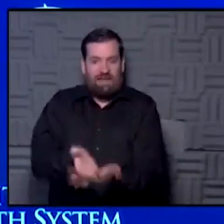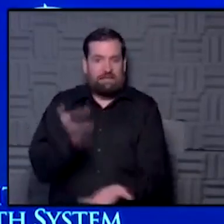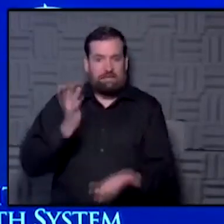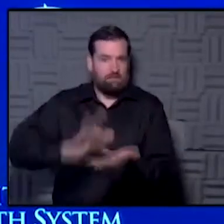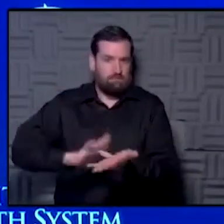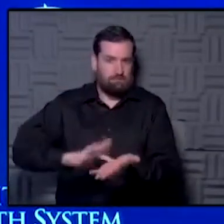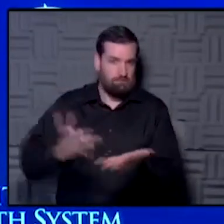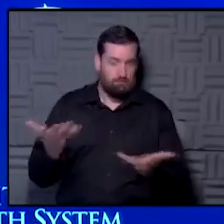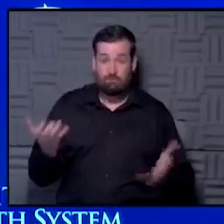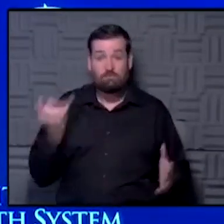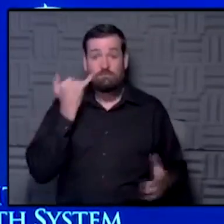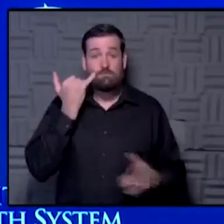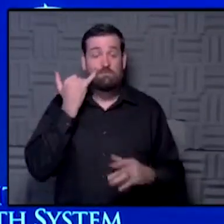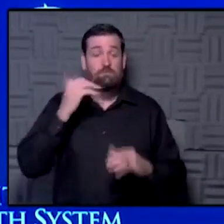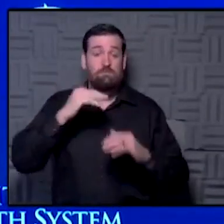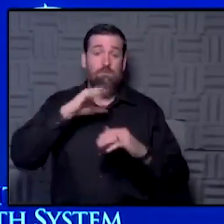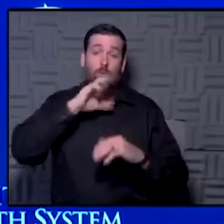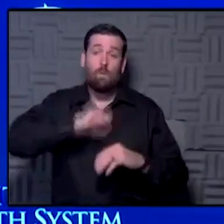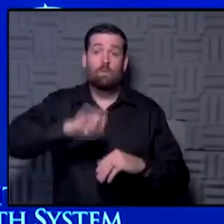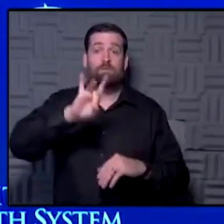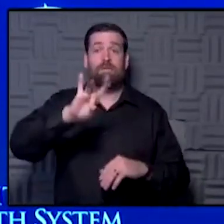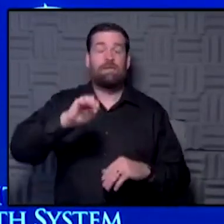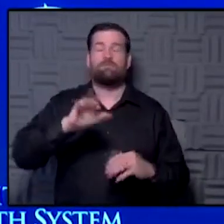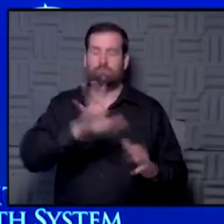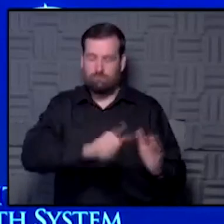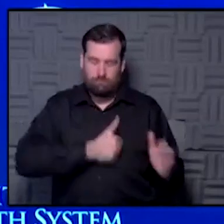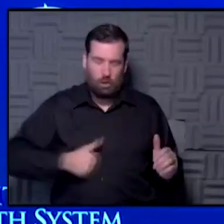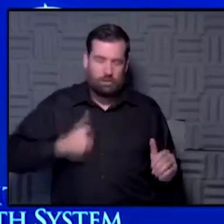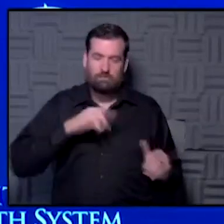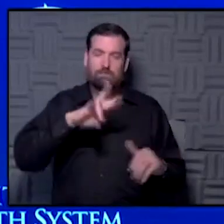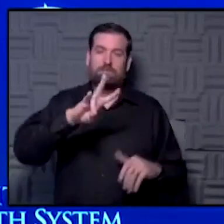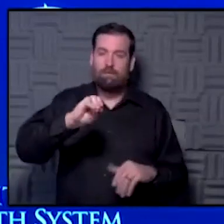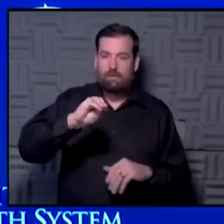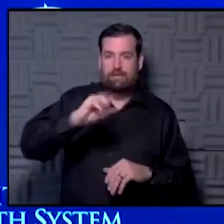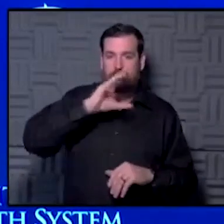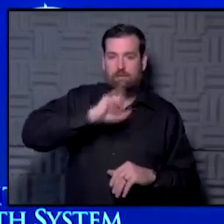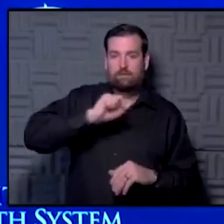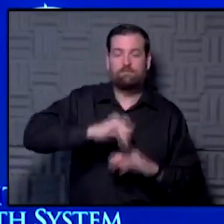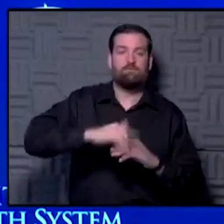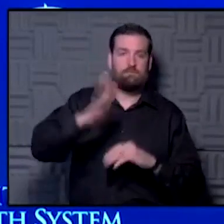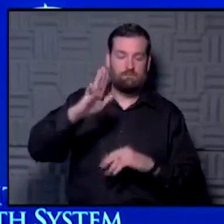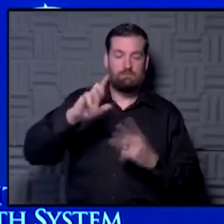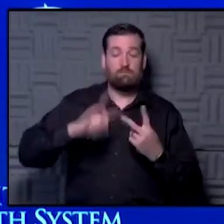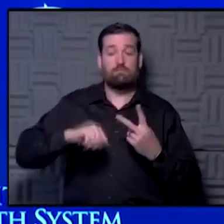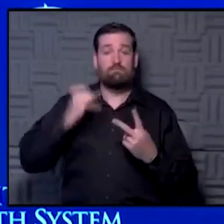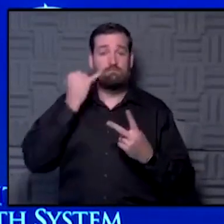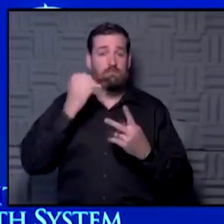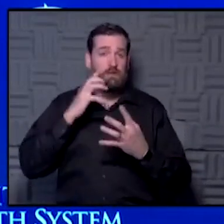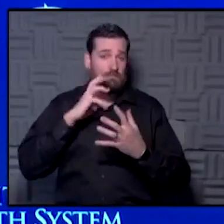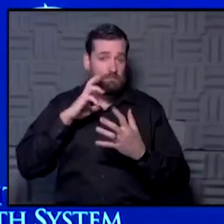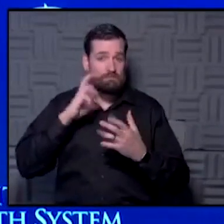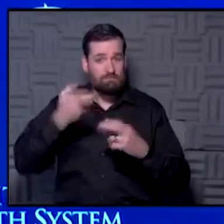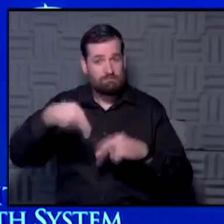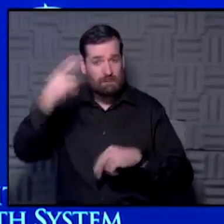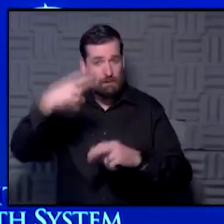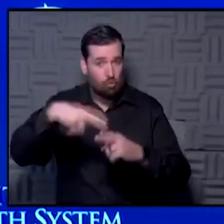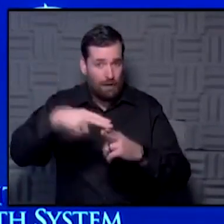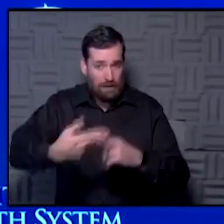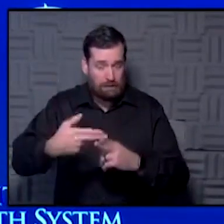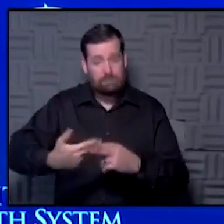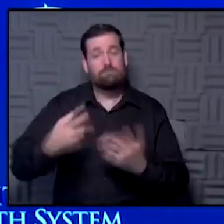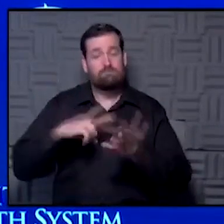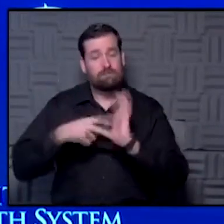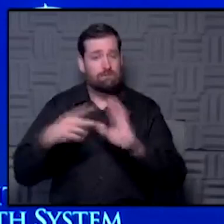say, if you're over 80, or 70, sorry, and if you are overweight, those do put you in a higher risk